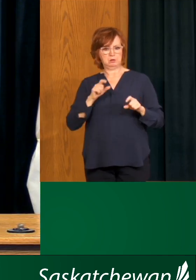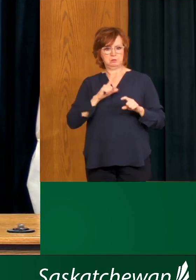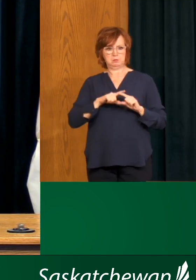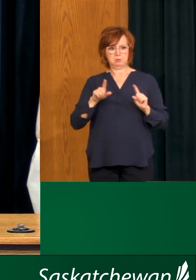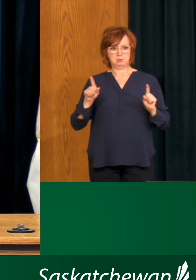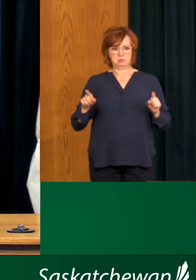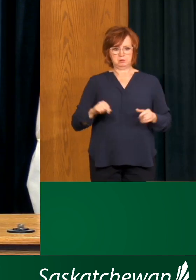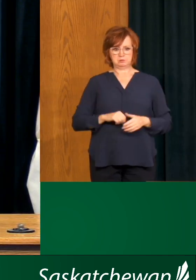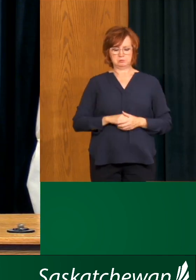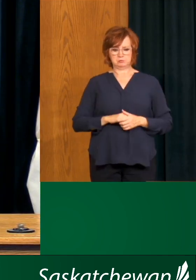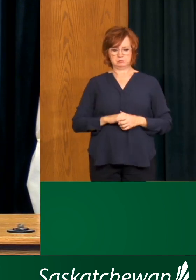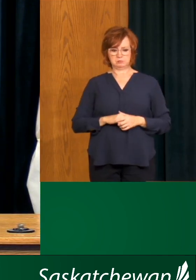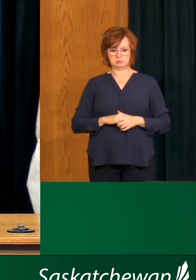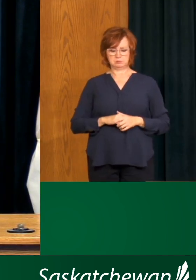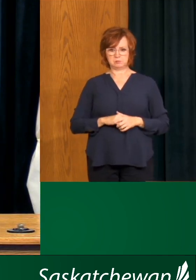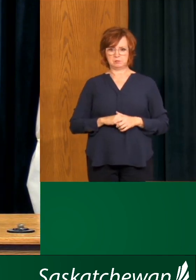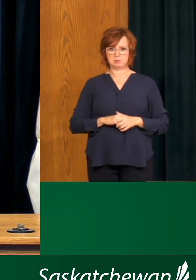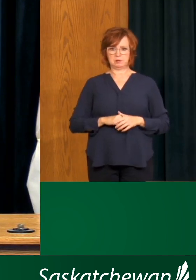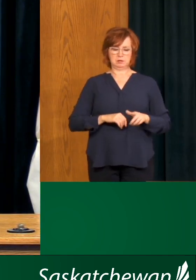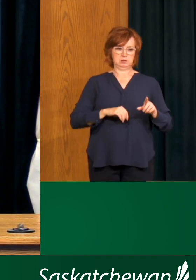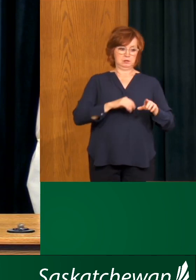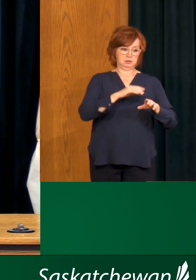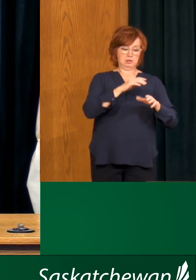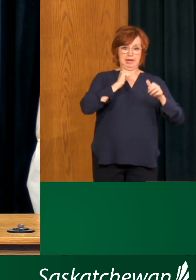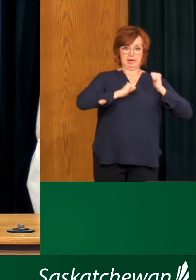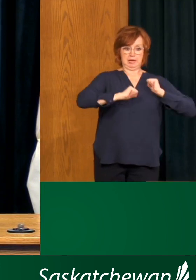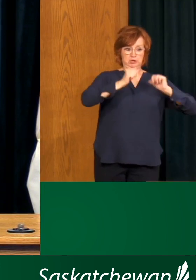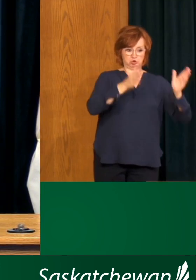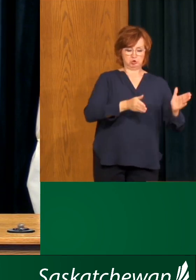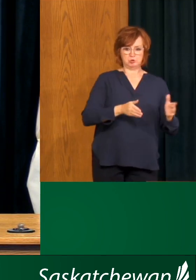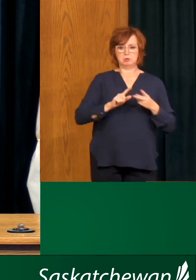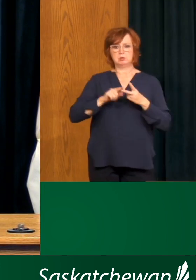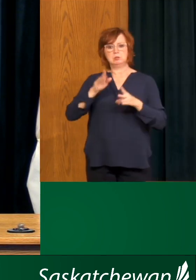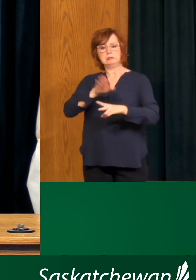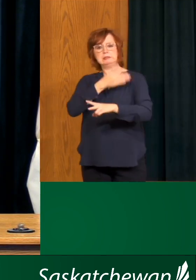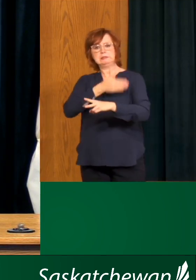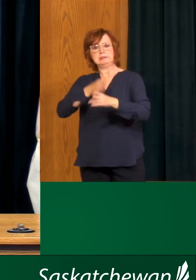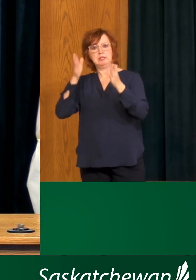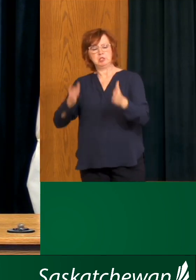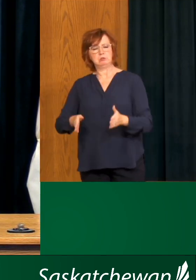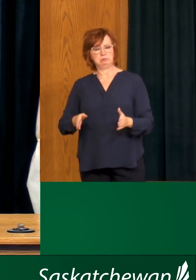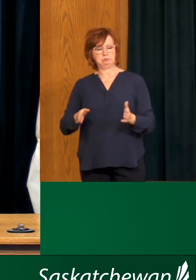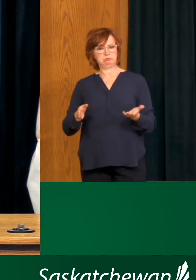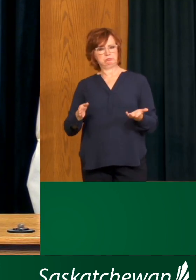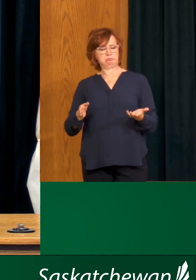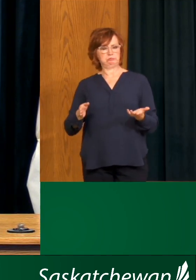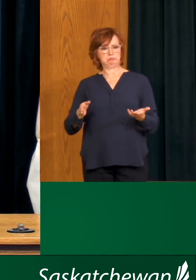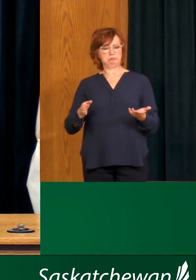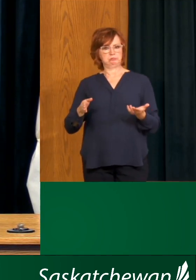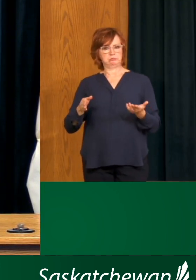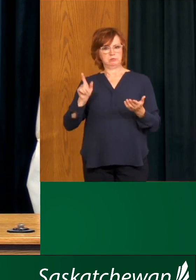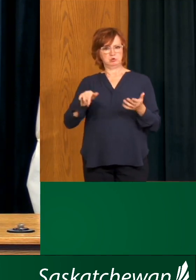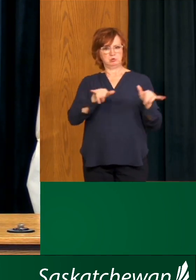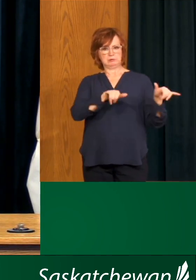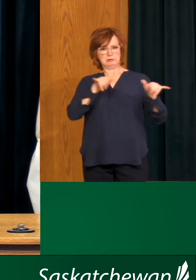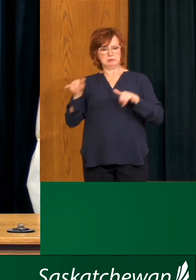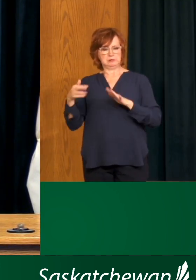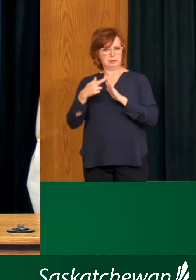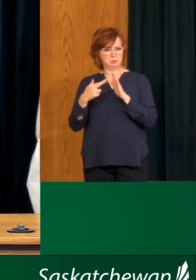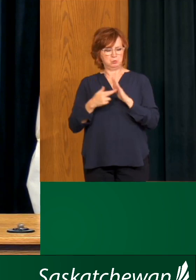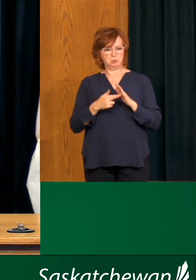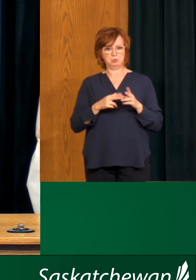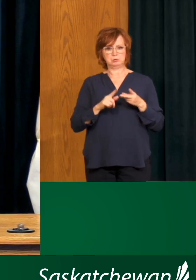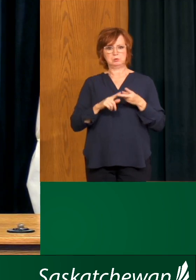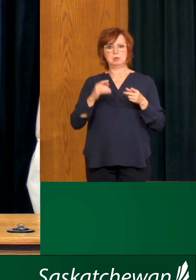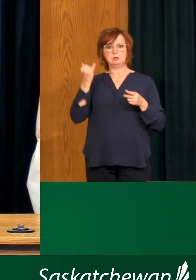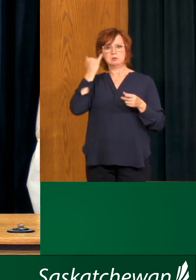instrument might be different. Someone's using their voice to perform a play, or someone's using a guitar to